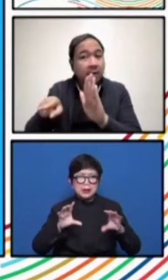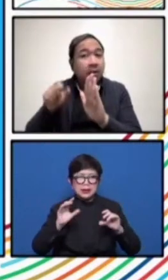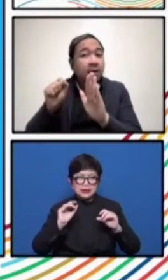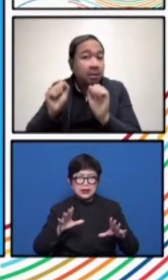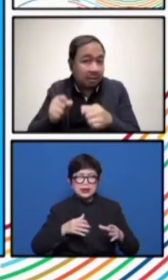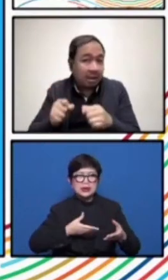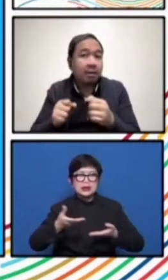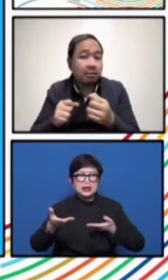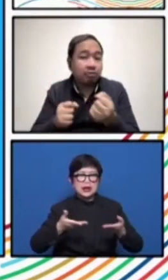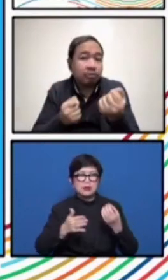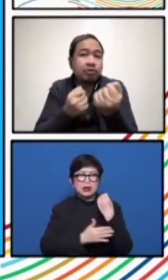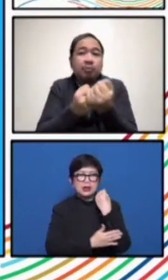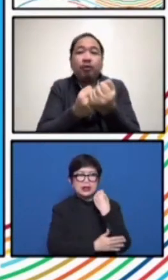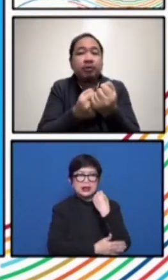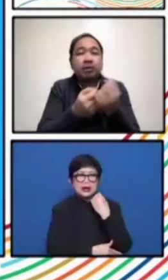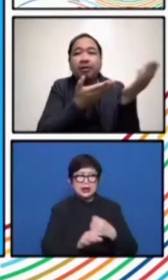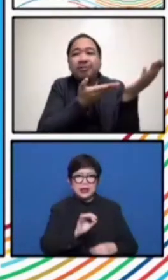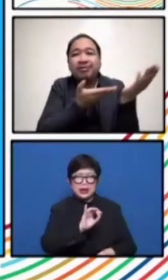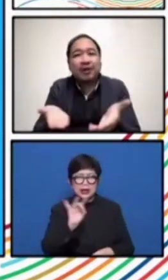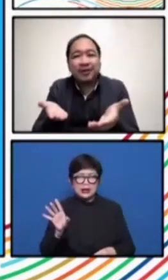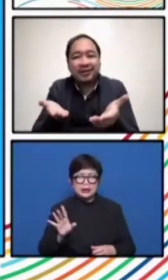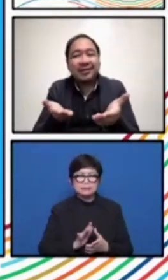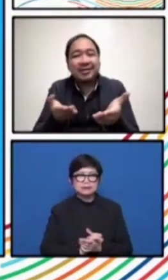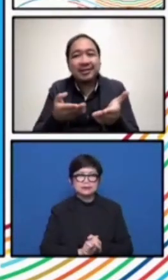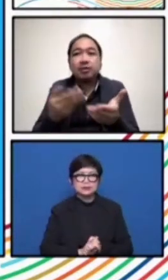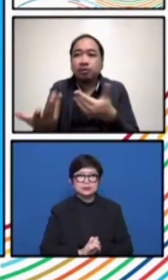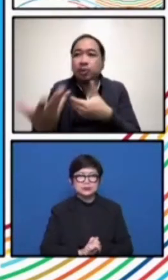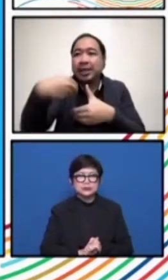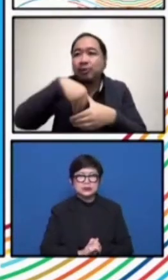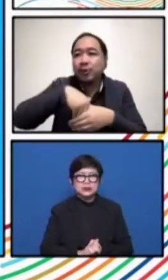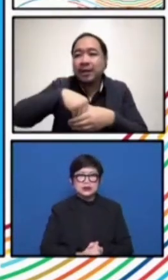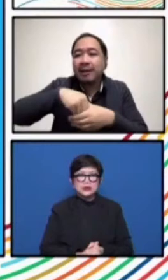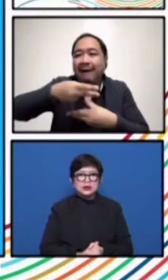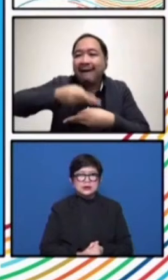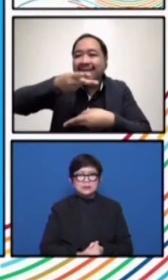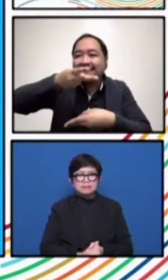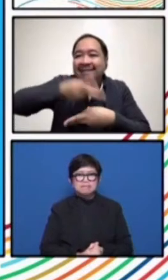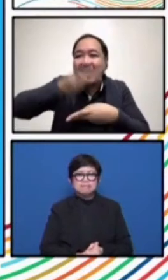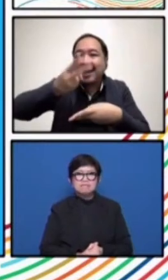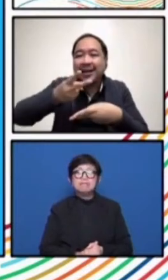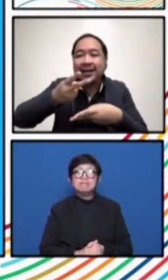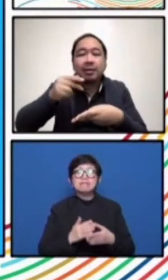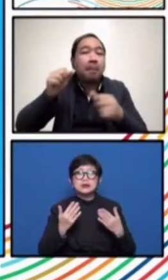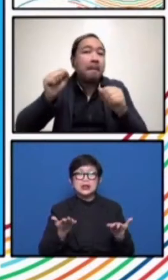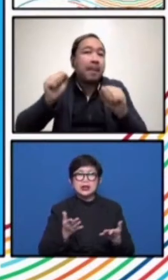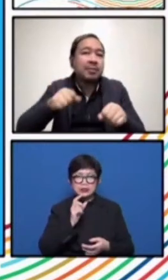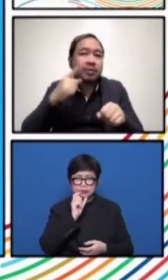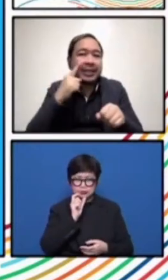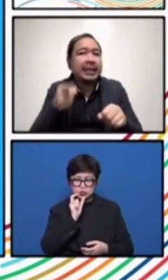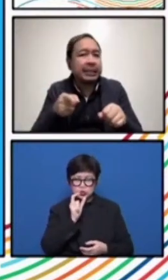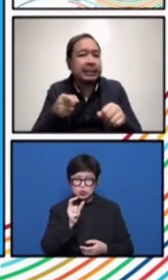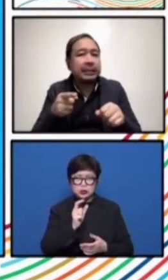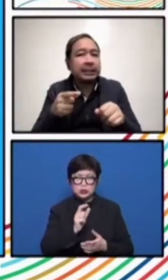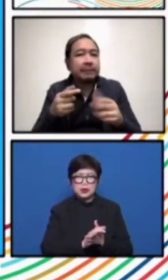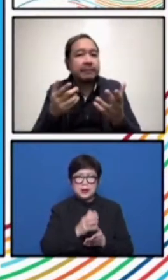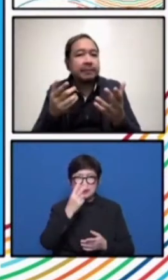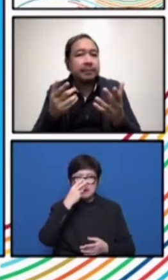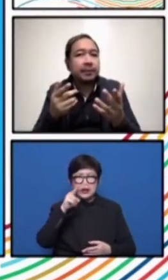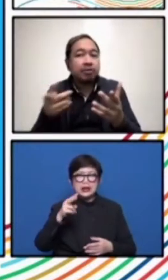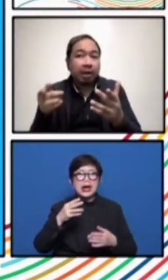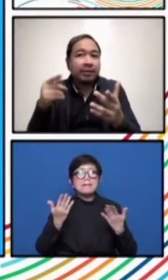Care and support services by including the care work in what can be supported through through Public